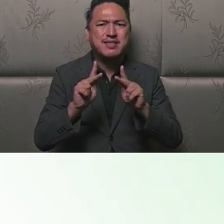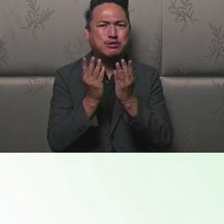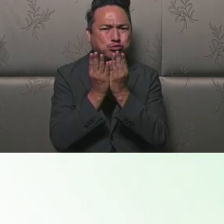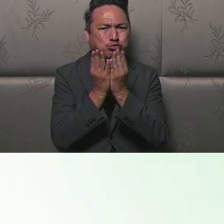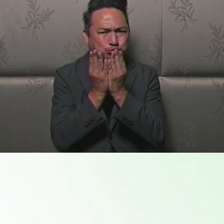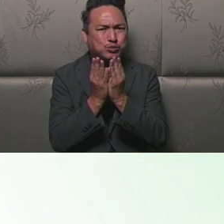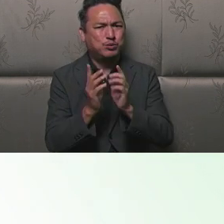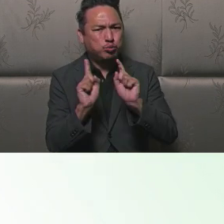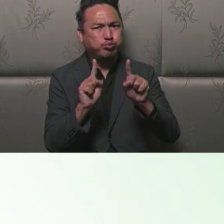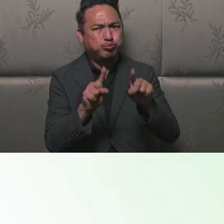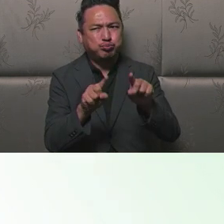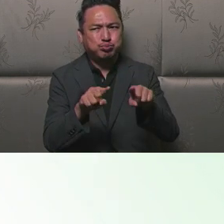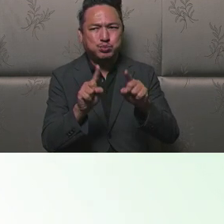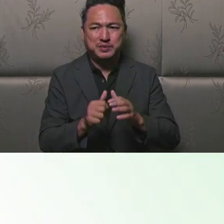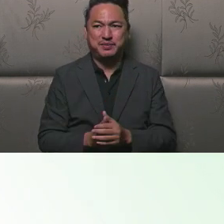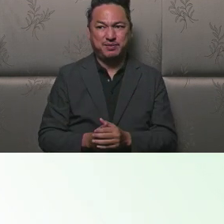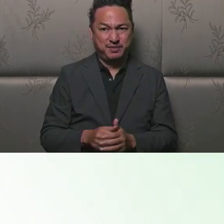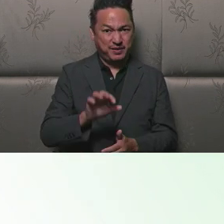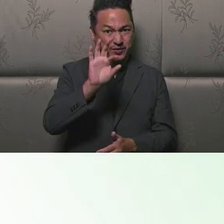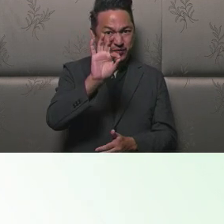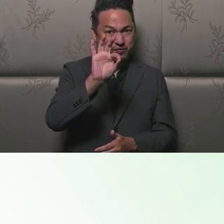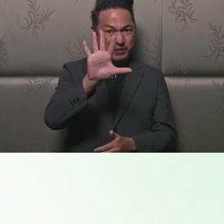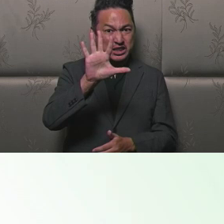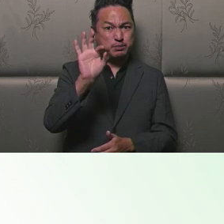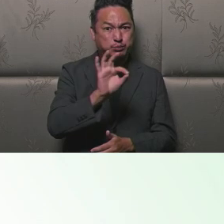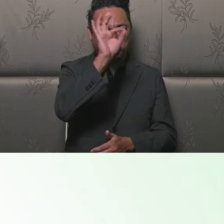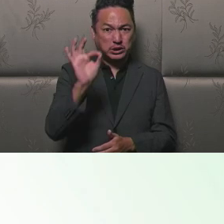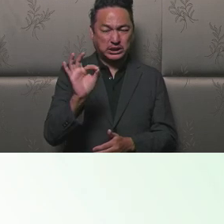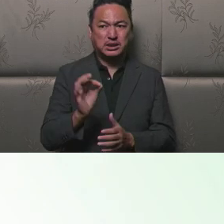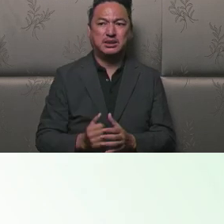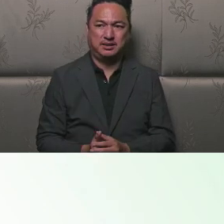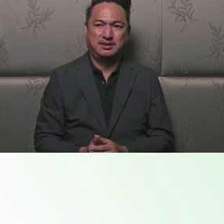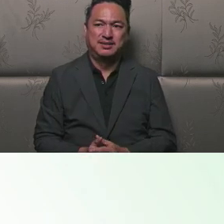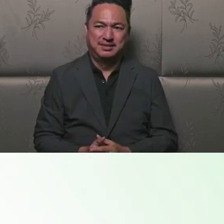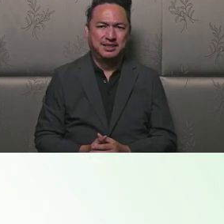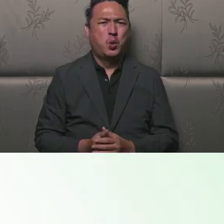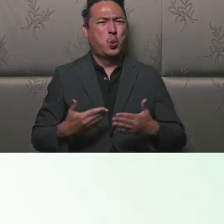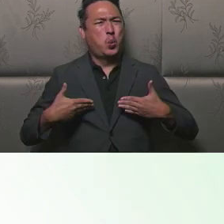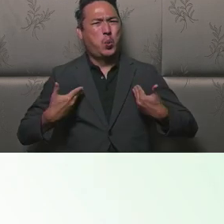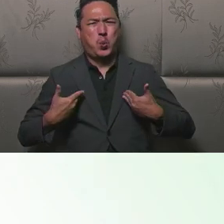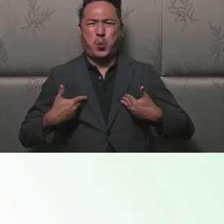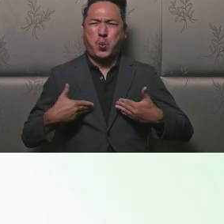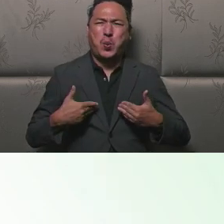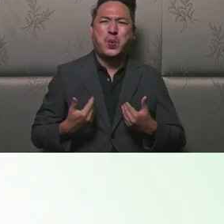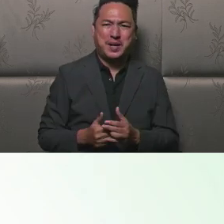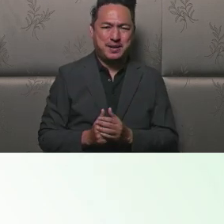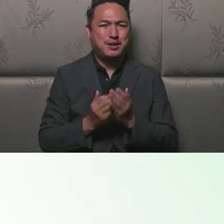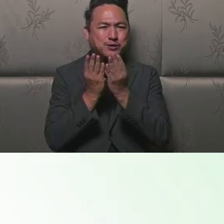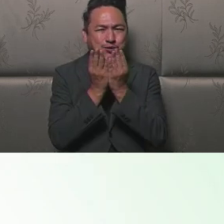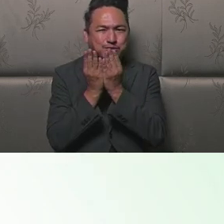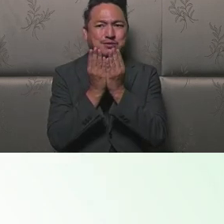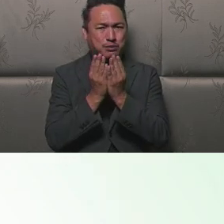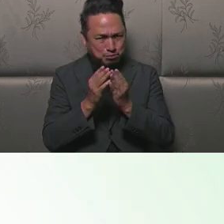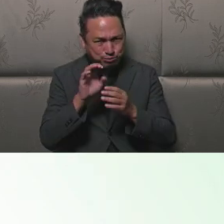How do the Sanyog Education Program and the placebo approach provide opportunities for flexible and lifelong learning? First,